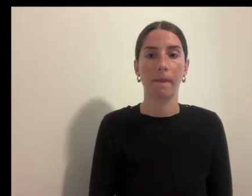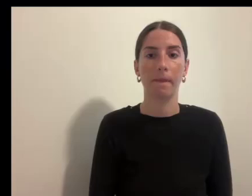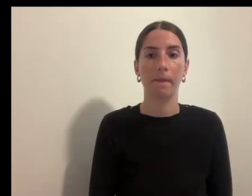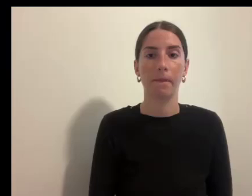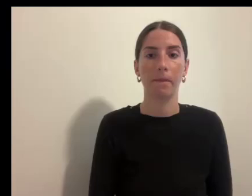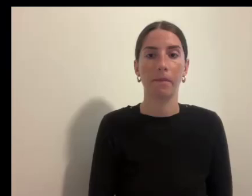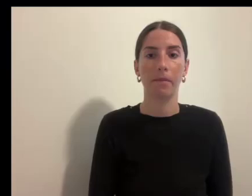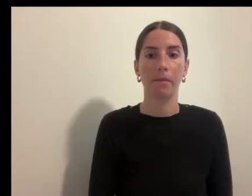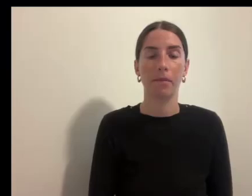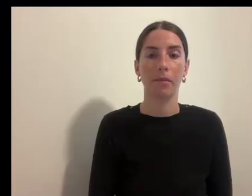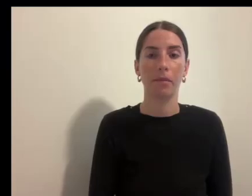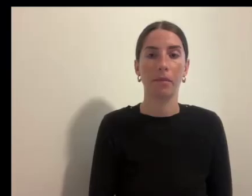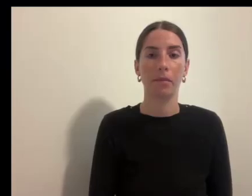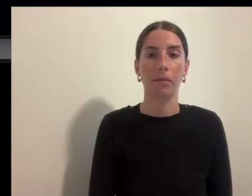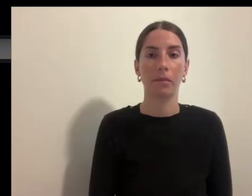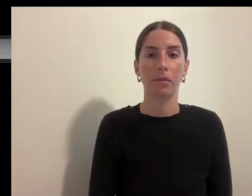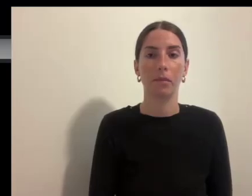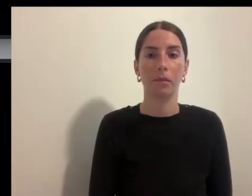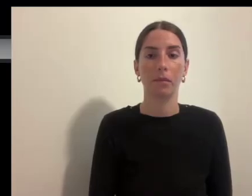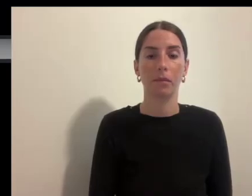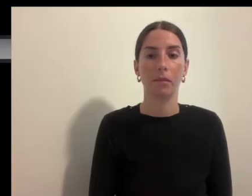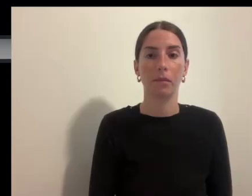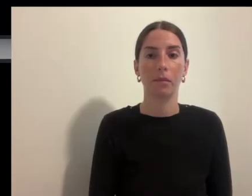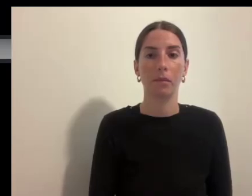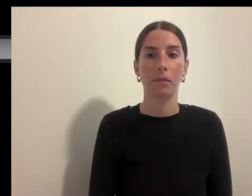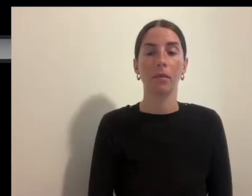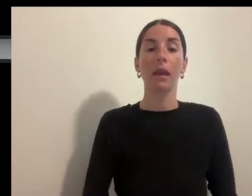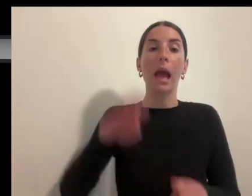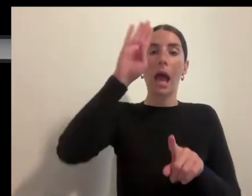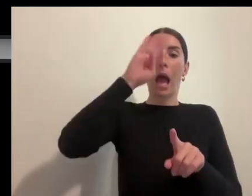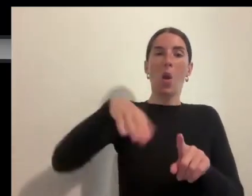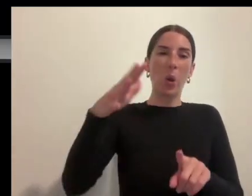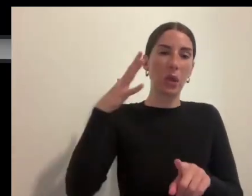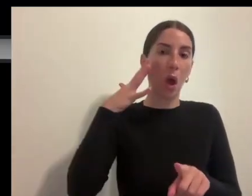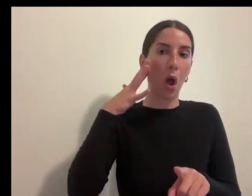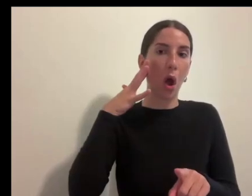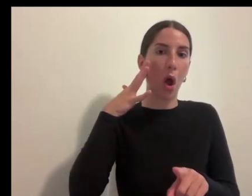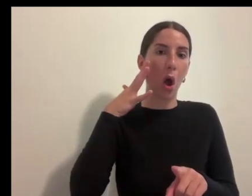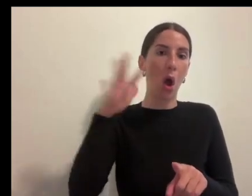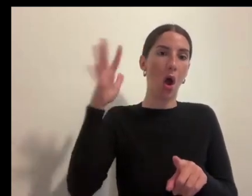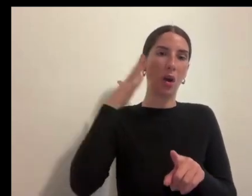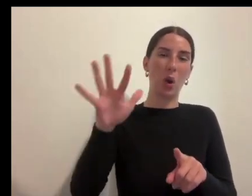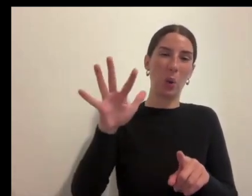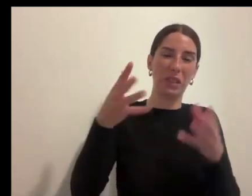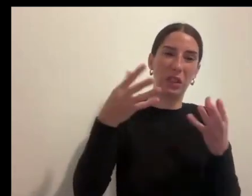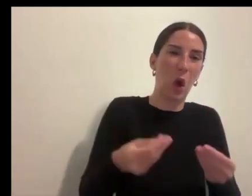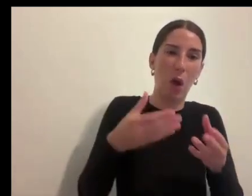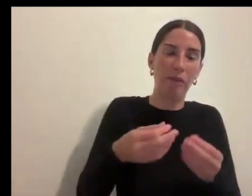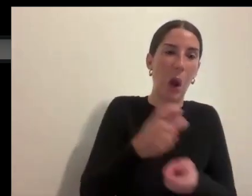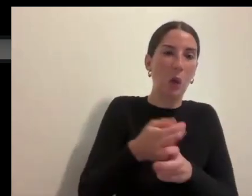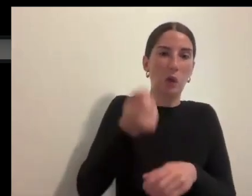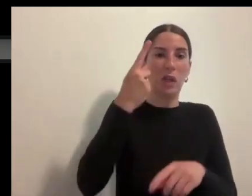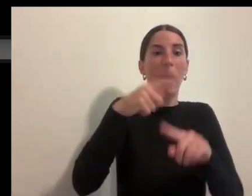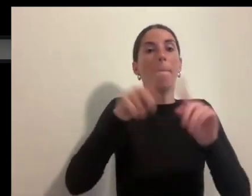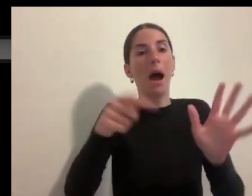conspicuous because the endothelial cells are darker. And I know the audio is, sound is very soft on this one, but I wanted you